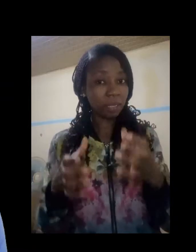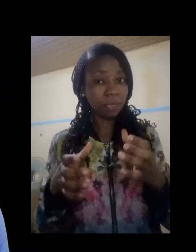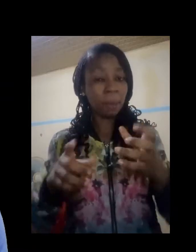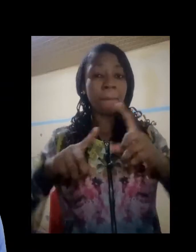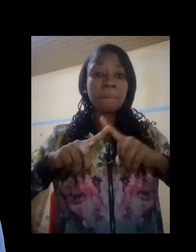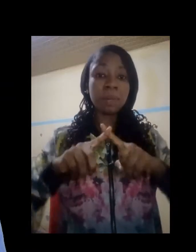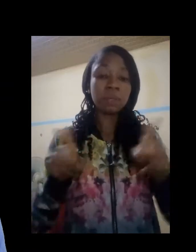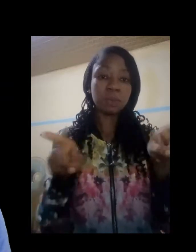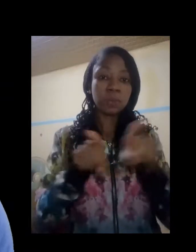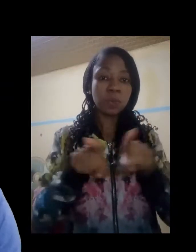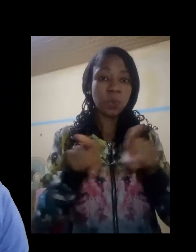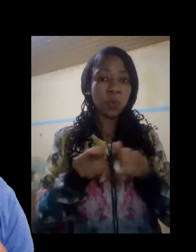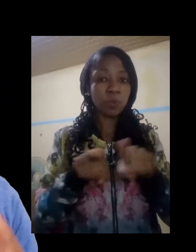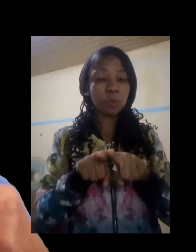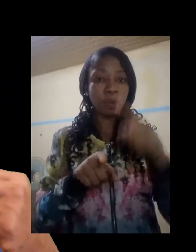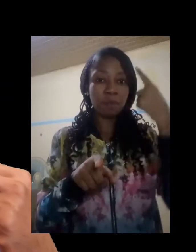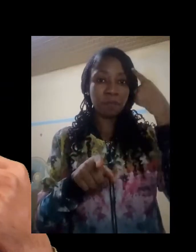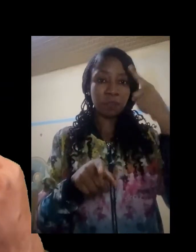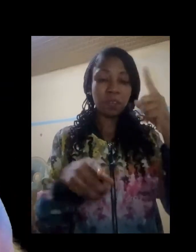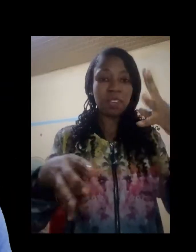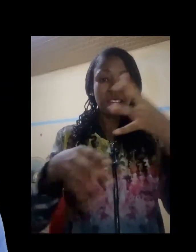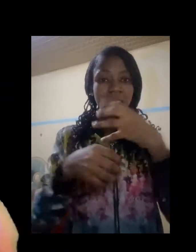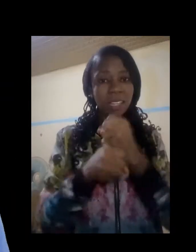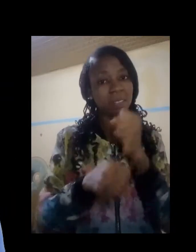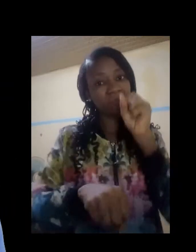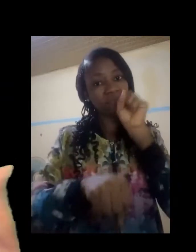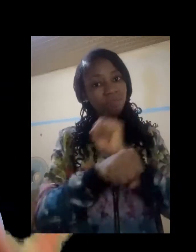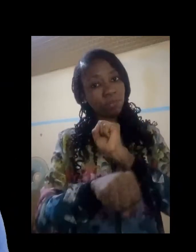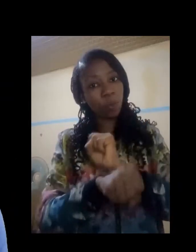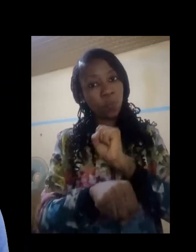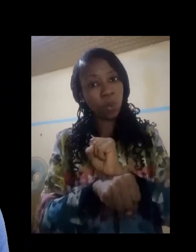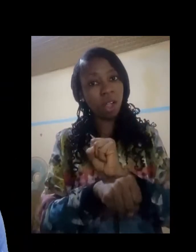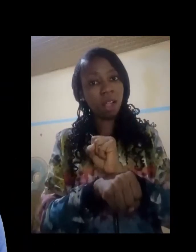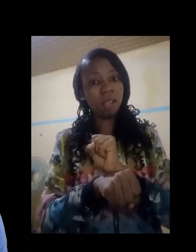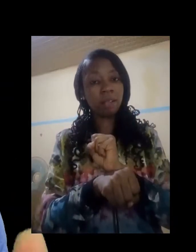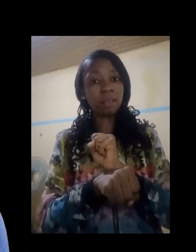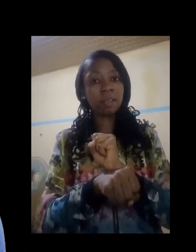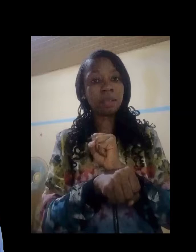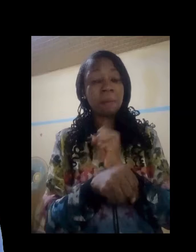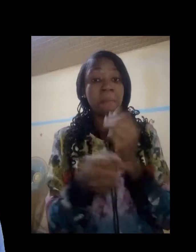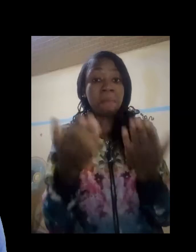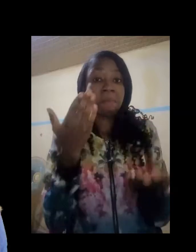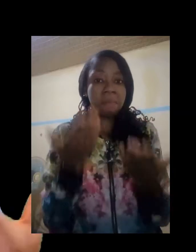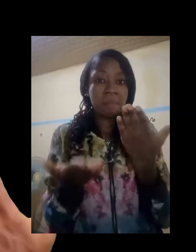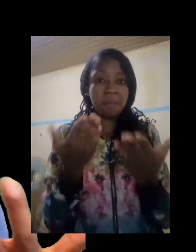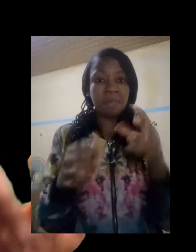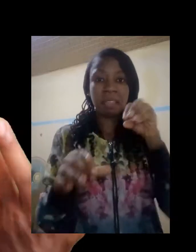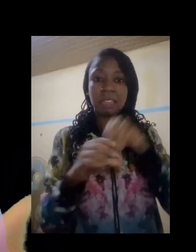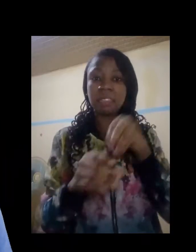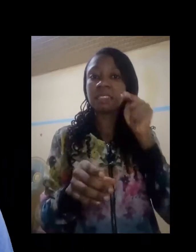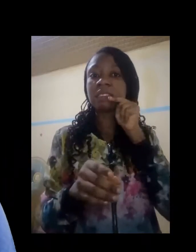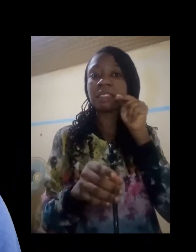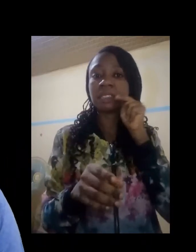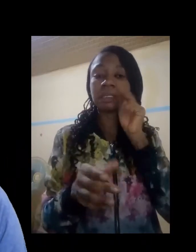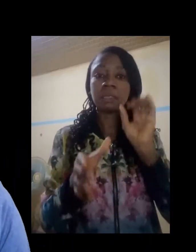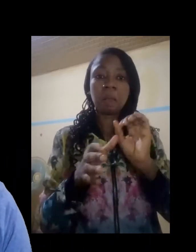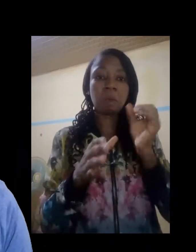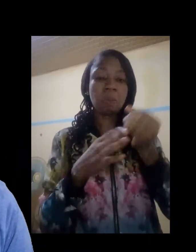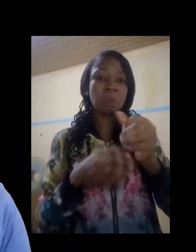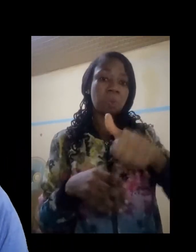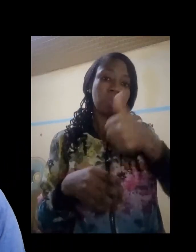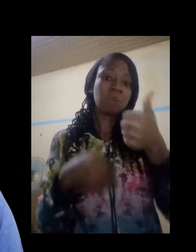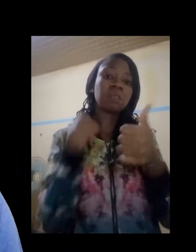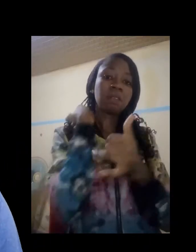interpreters, but also for getting job appointments, maybe in Nigeria